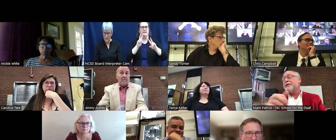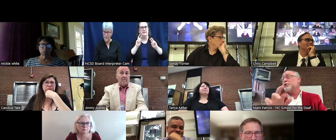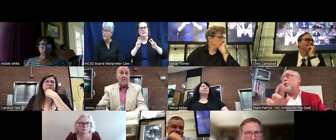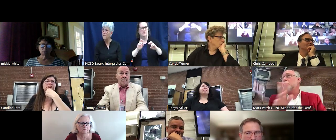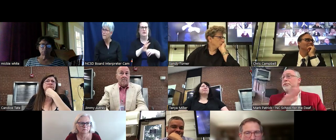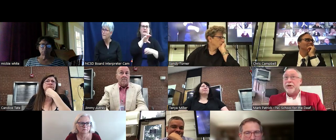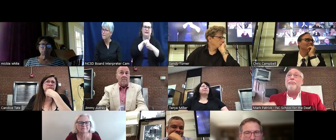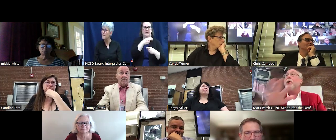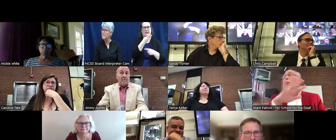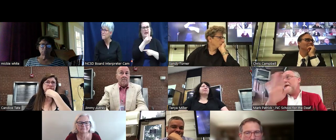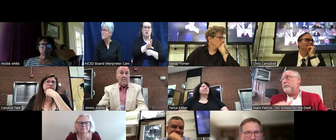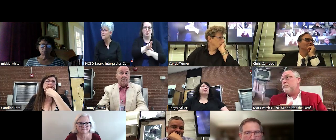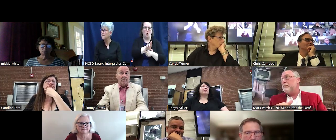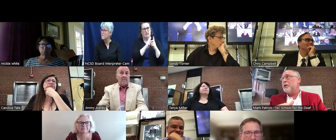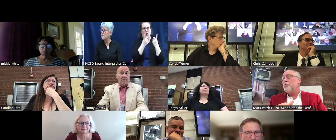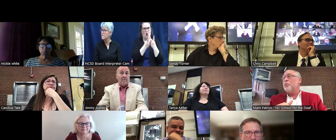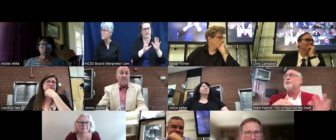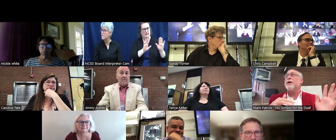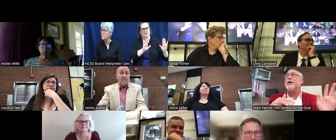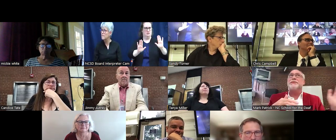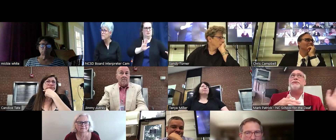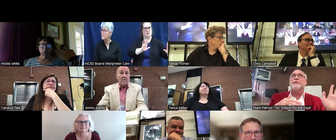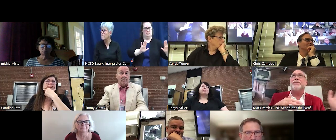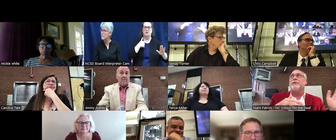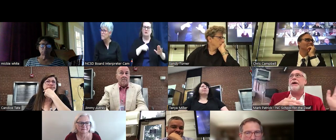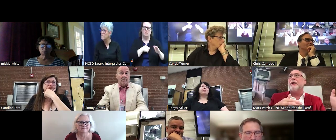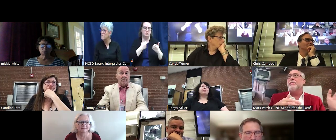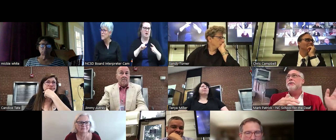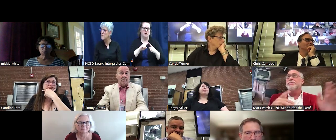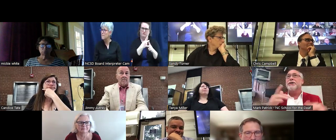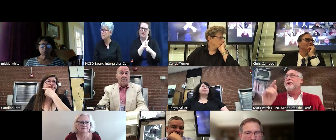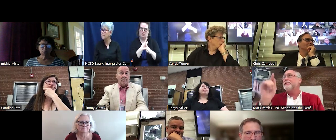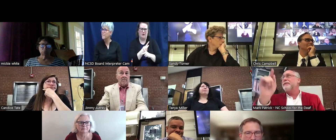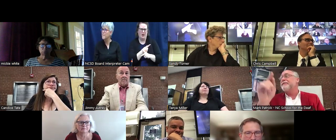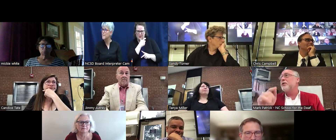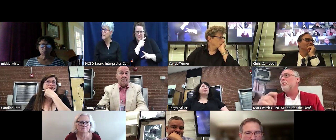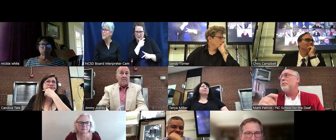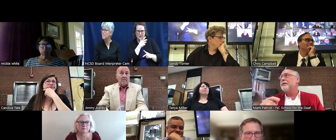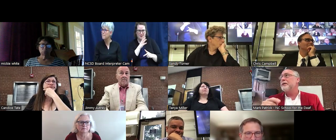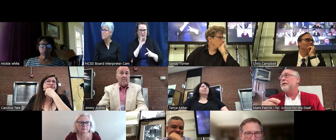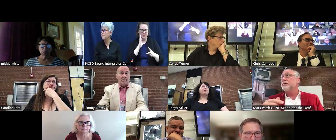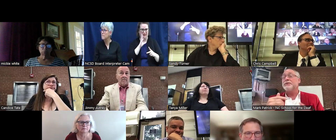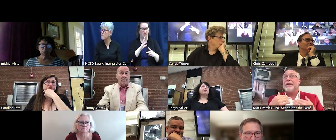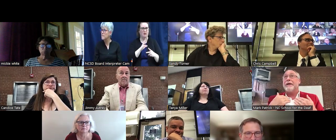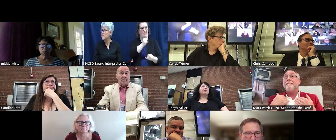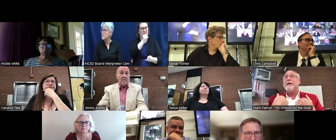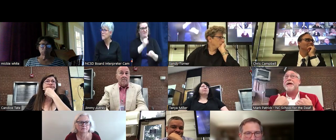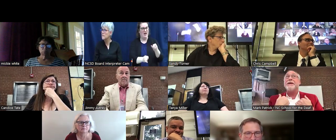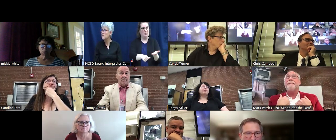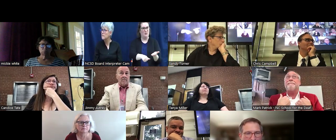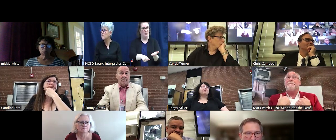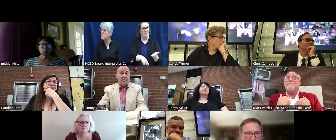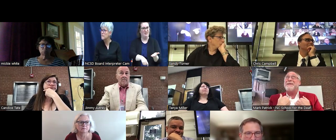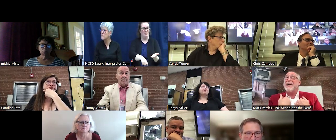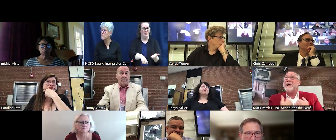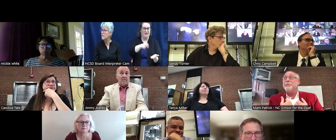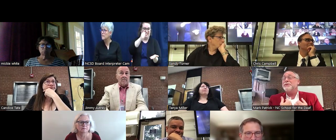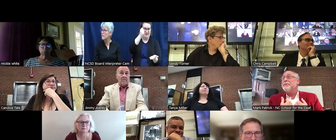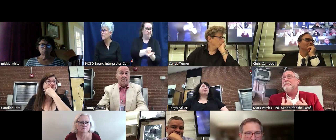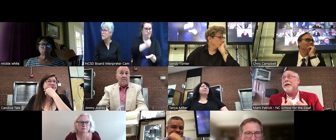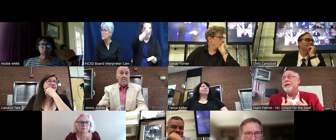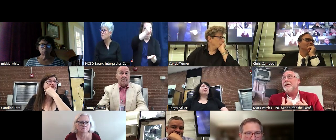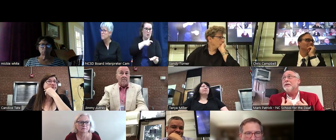the HR department. And we're trying to still figure out who's gonna hit the final button. Looks like it may be